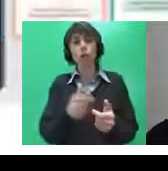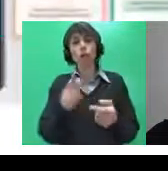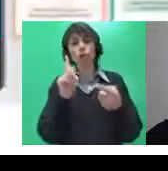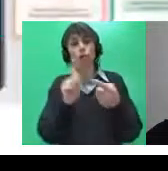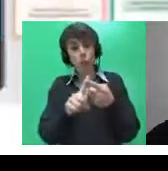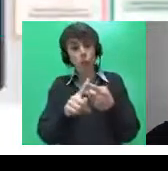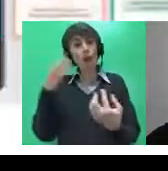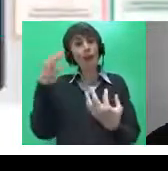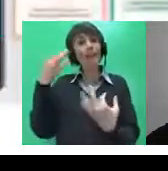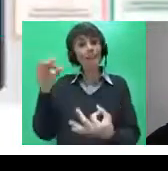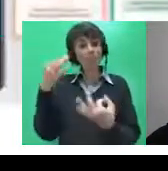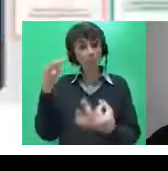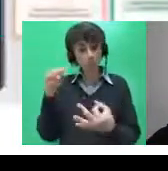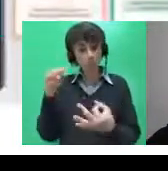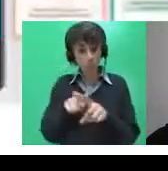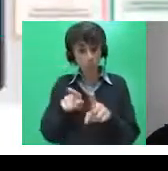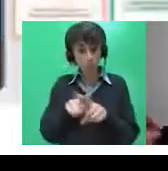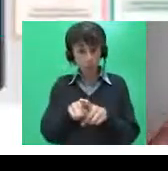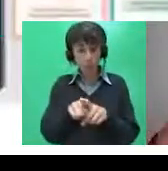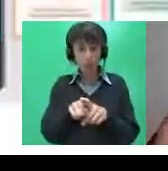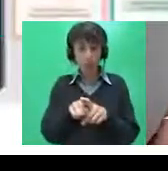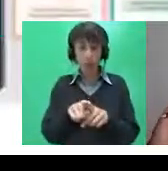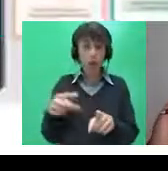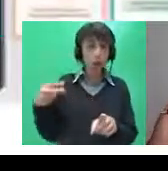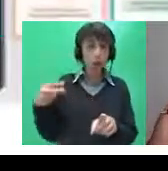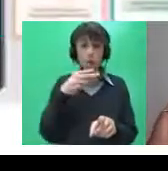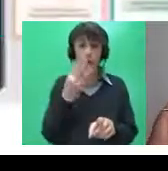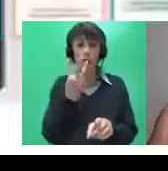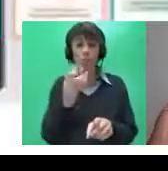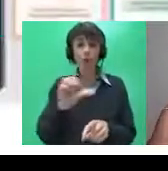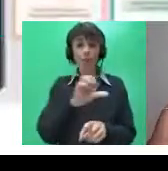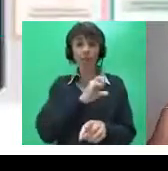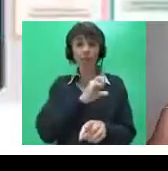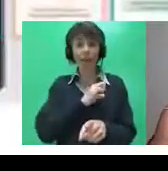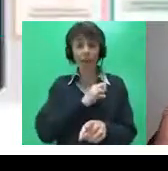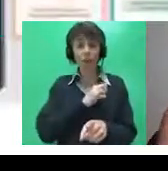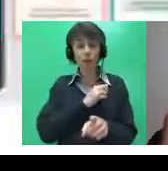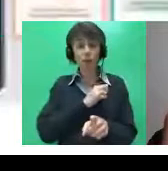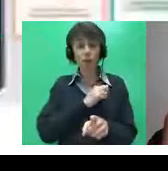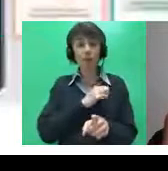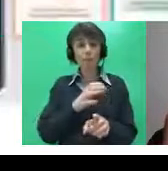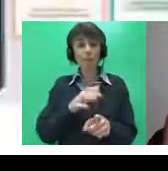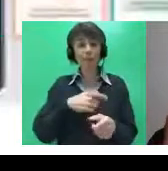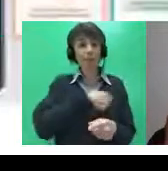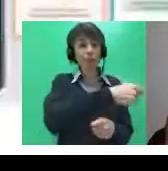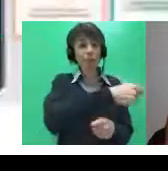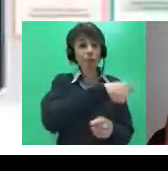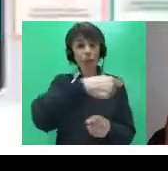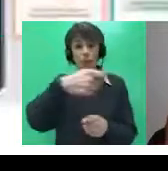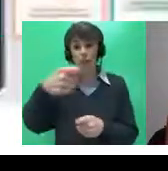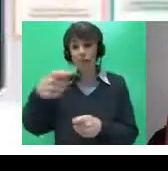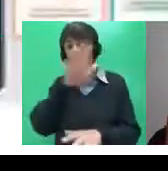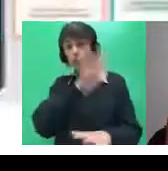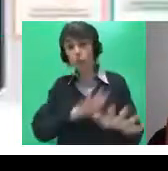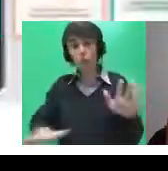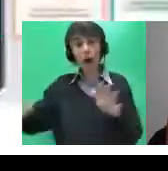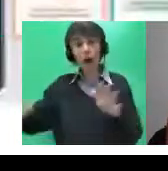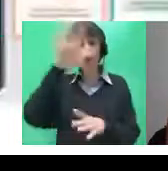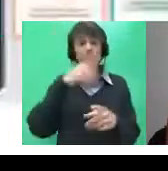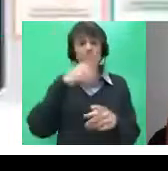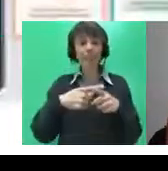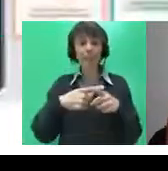leaflet, of which 230,000 copies have been distributed in key areas throughout England, including supermarkets in